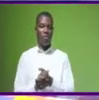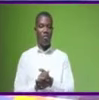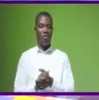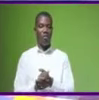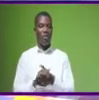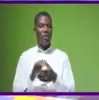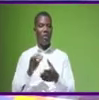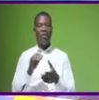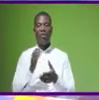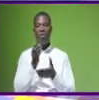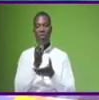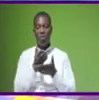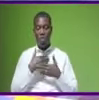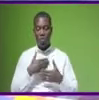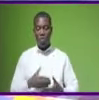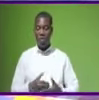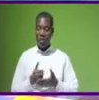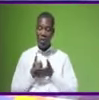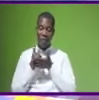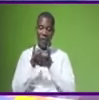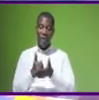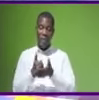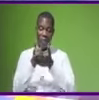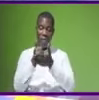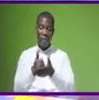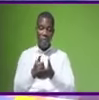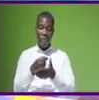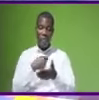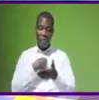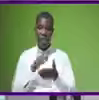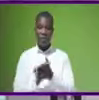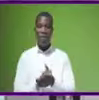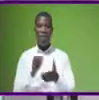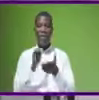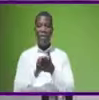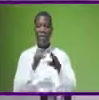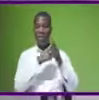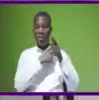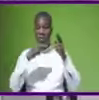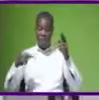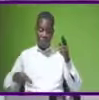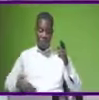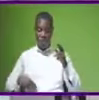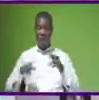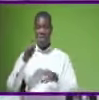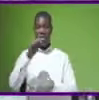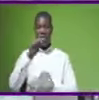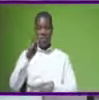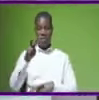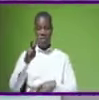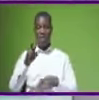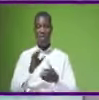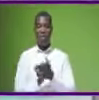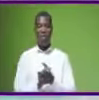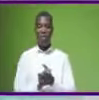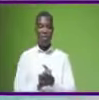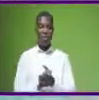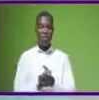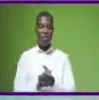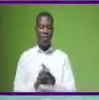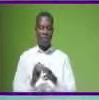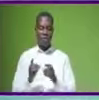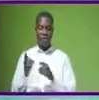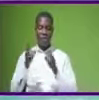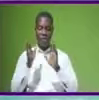Ah, obina boa, me treachery mea, a Royal TV. See you,